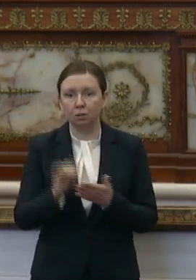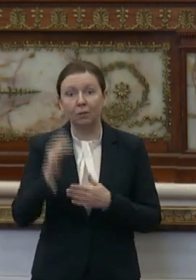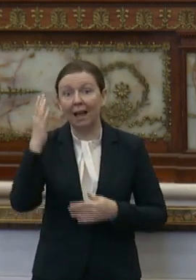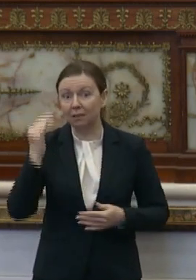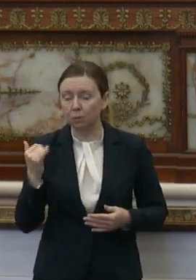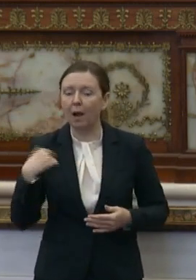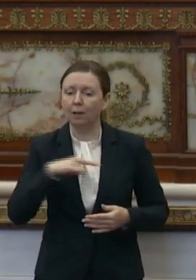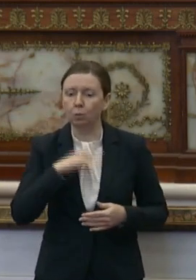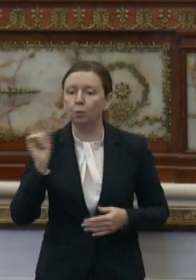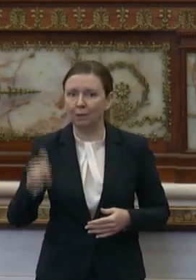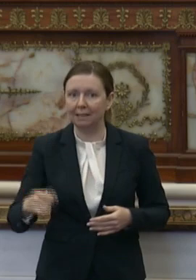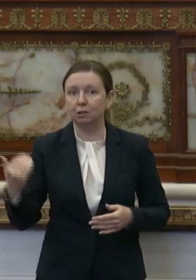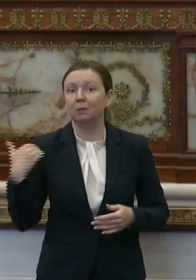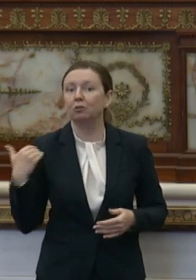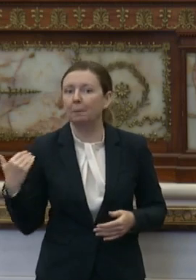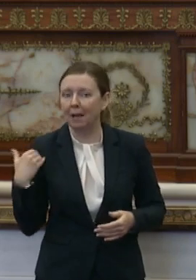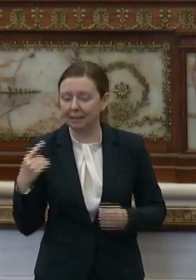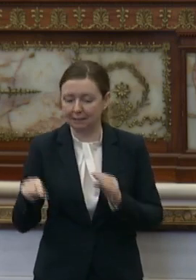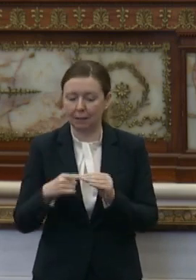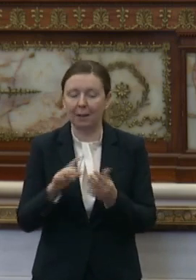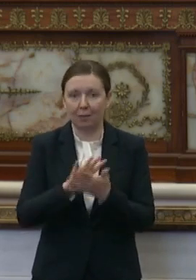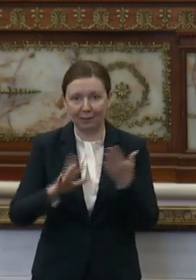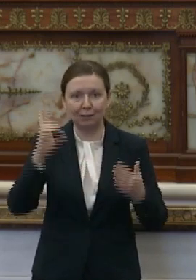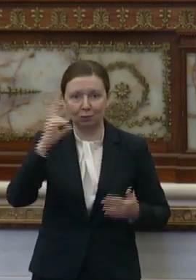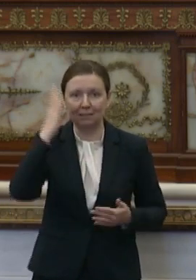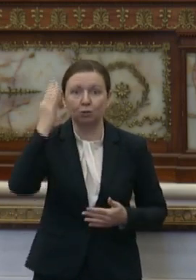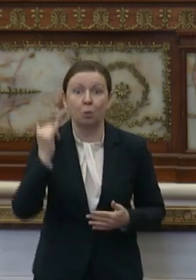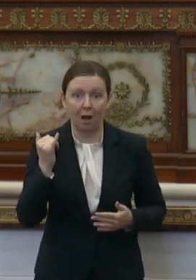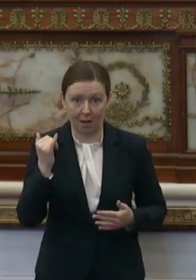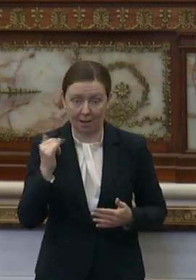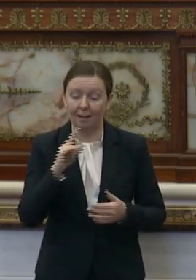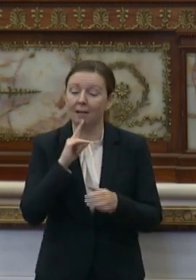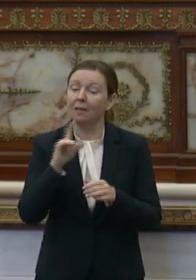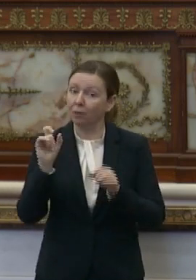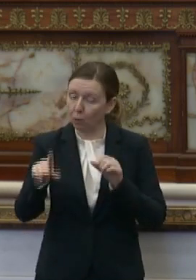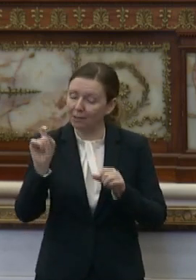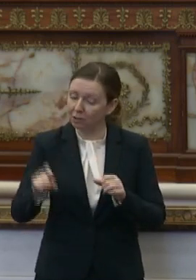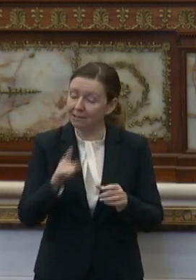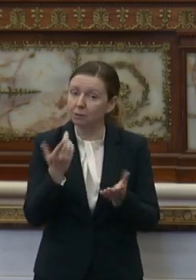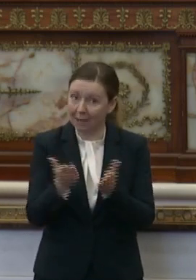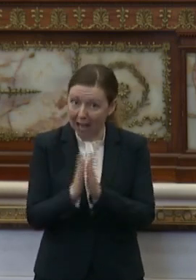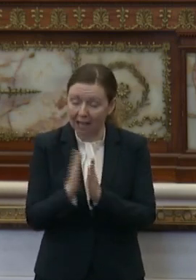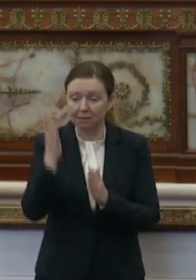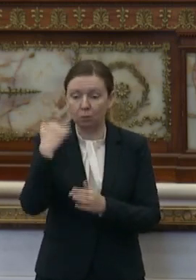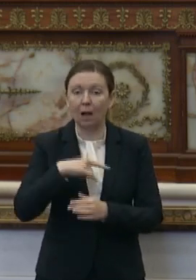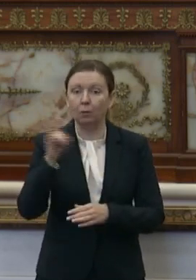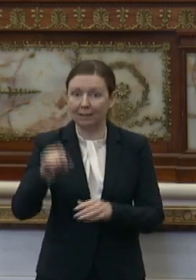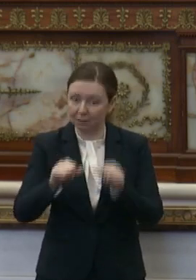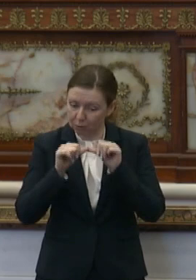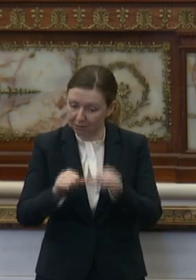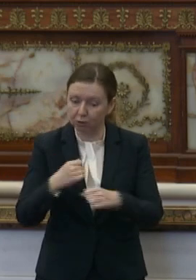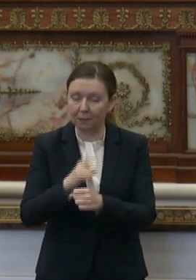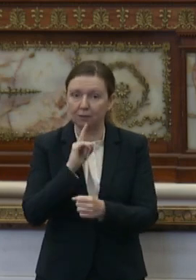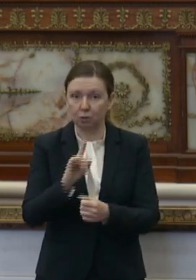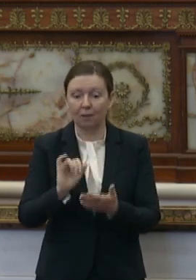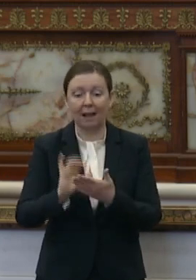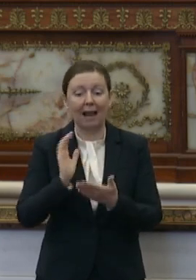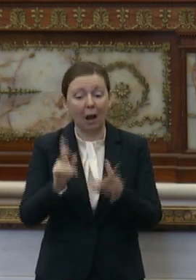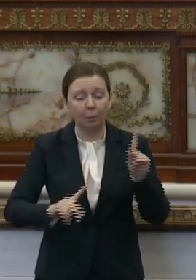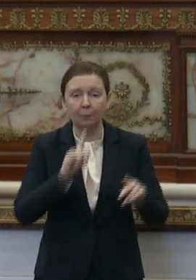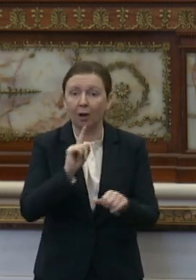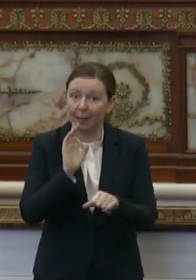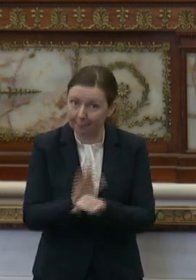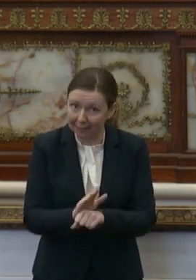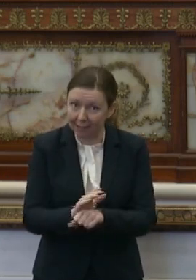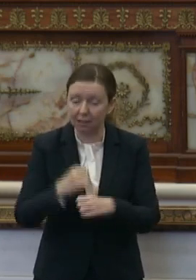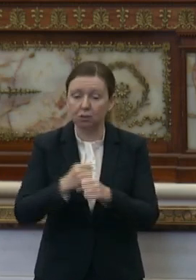why we need to be reminded about these reasons why this question needs to be asked and why we need to continue to make sure people are